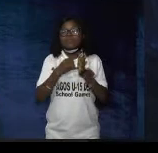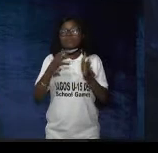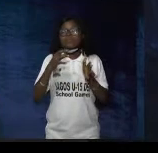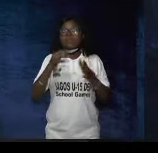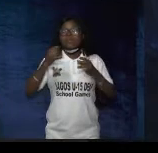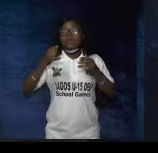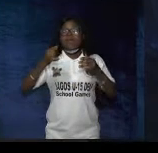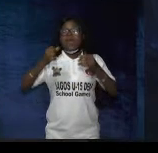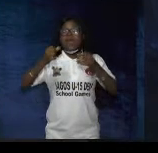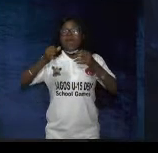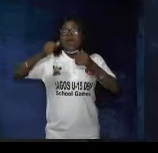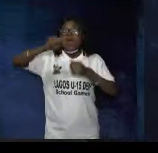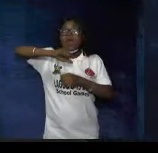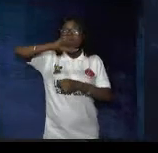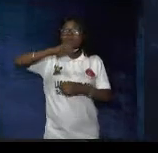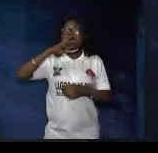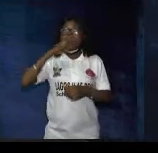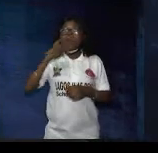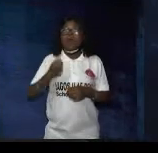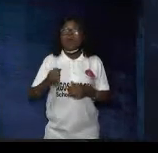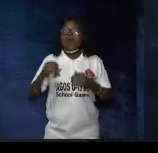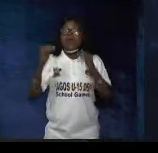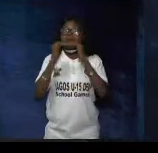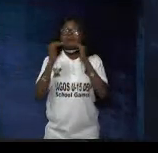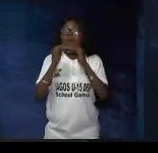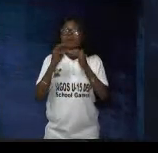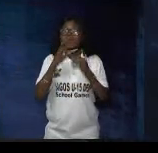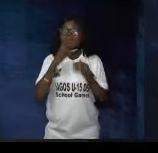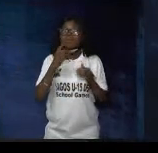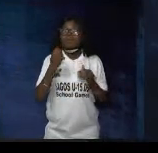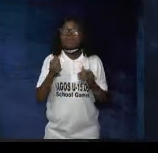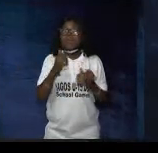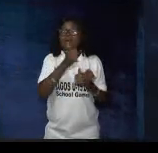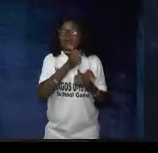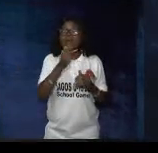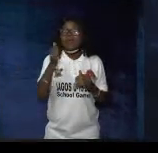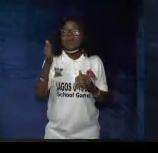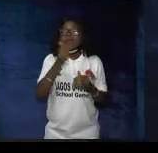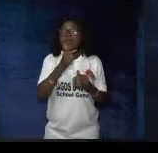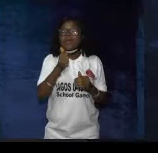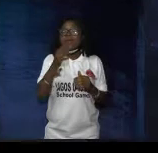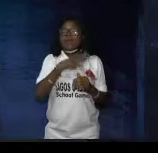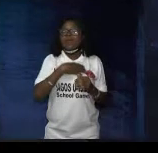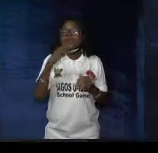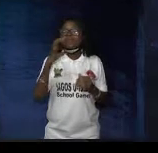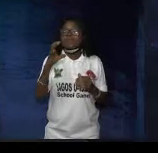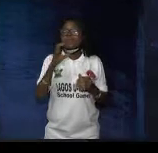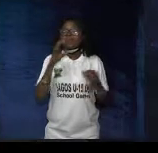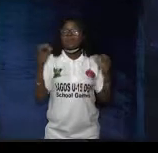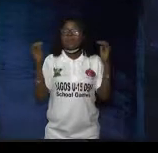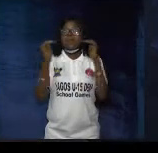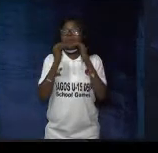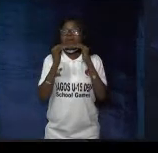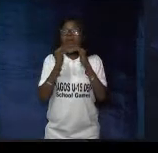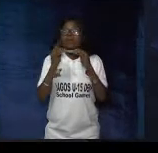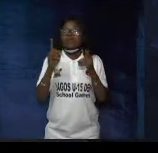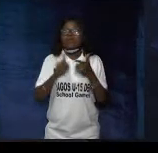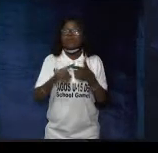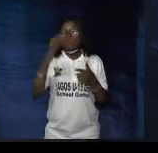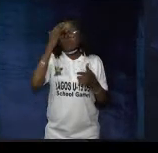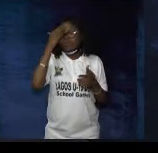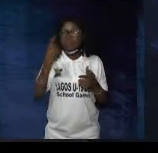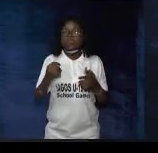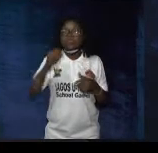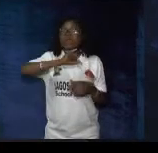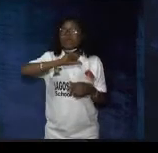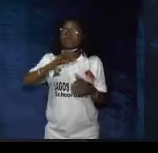Two of the angles are equal. Now the two angles that are equal are A and C. These are called the base angles